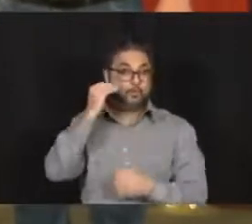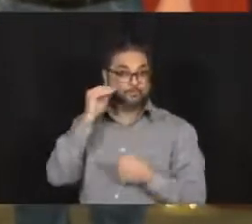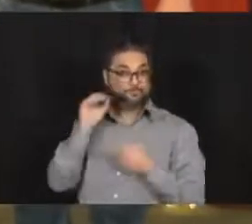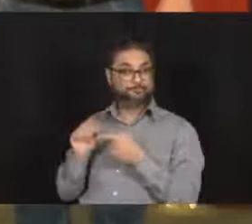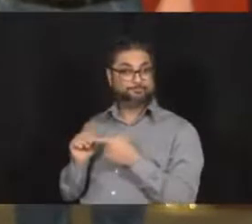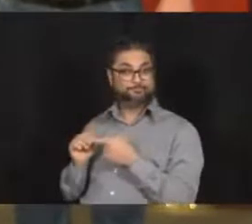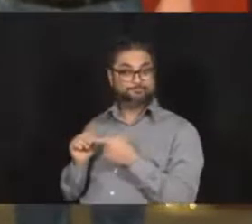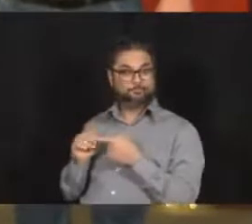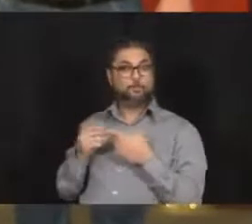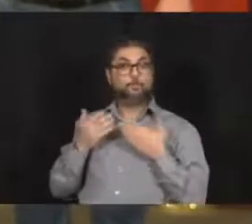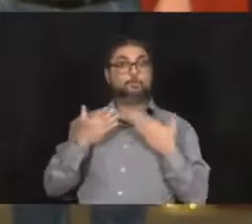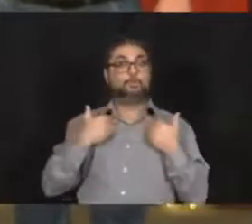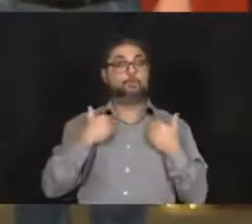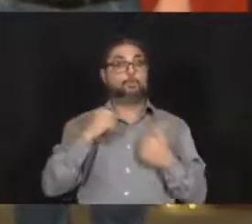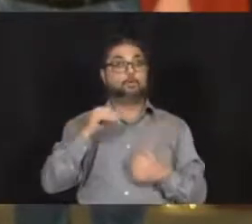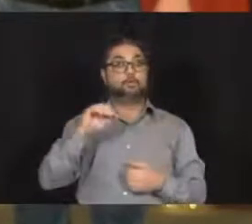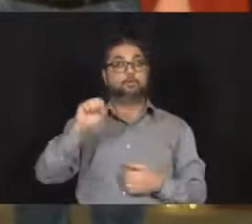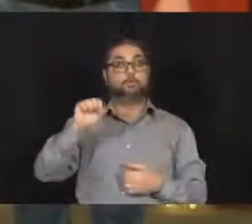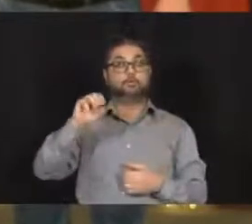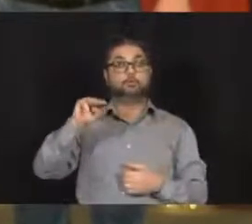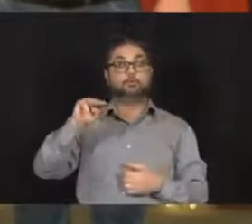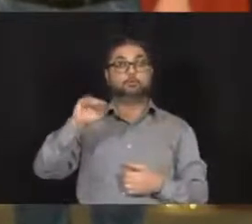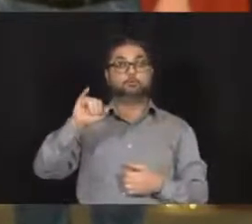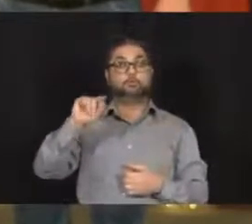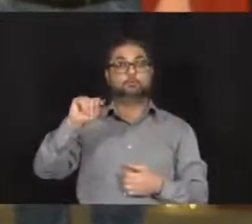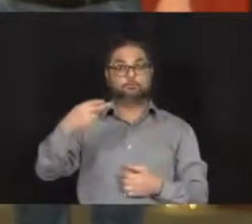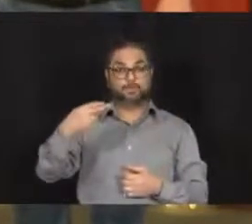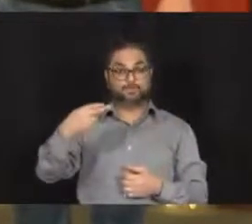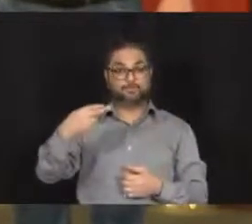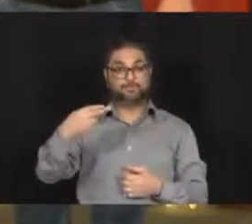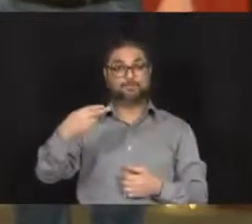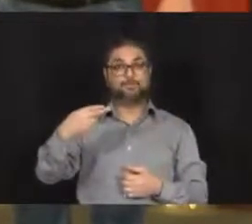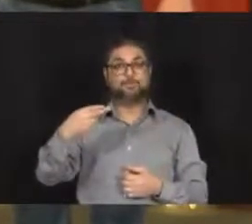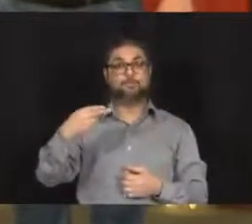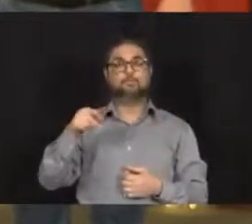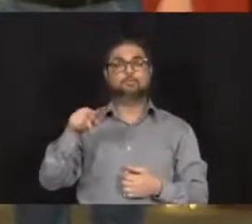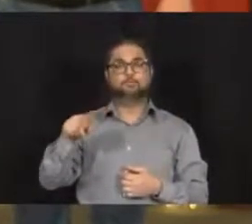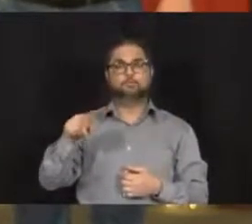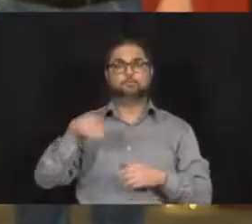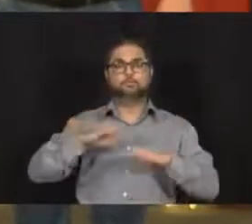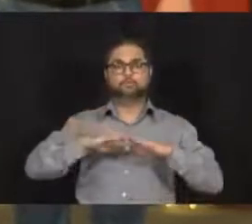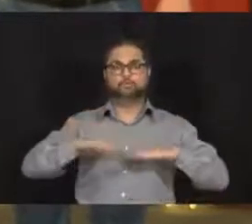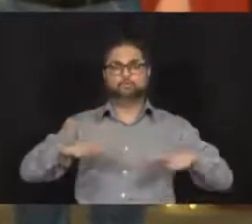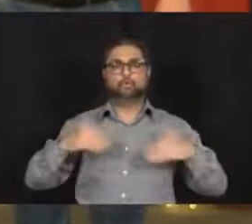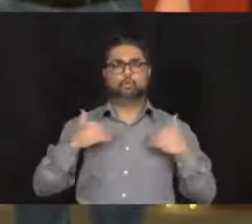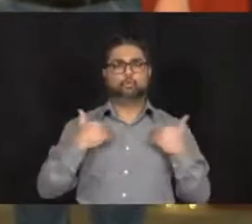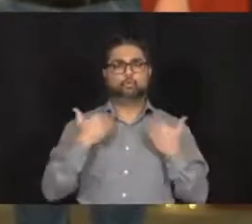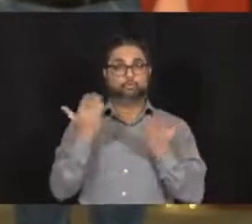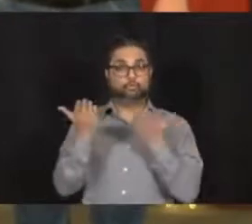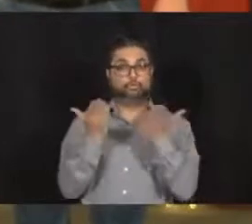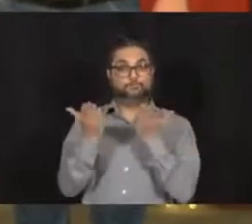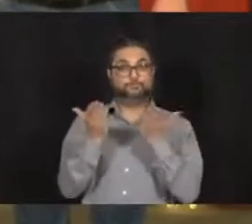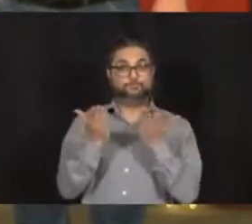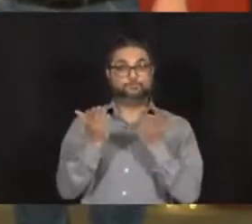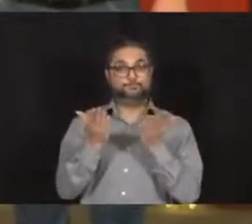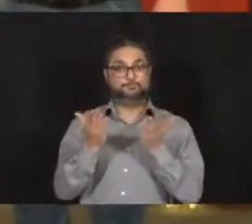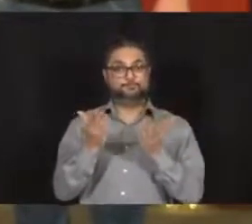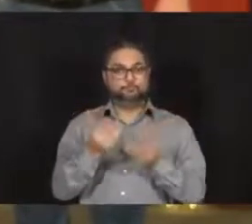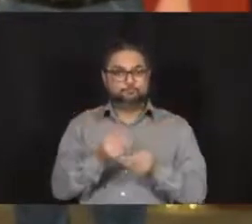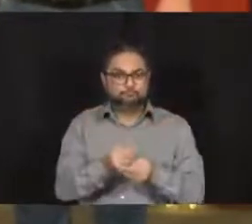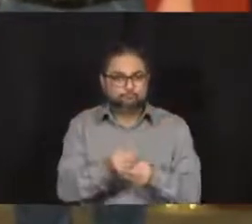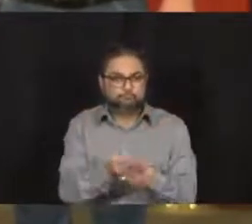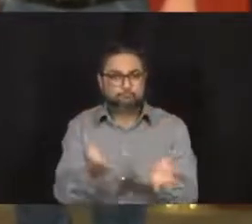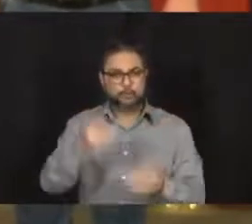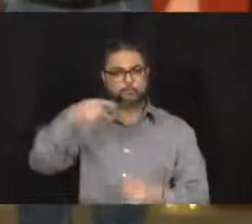Community and Social Services, to make sure that they also have the personal protective equipment in order to do their work, because